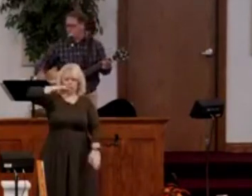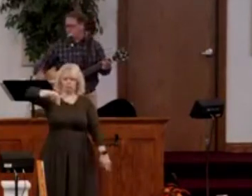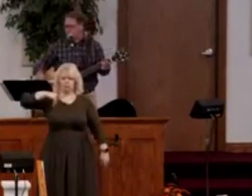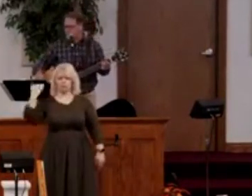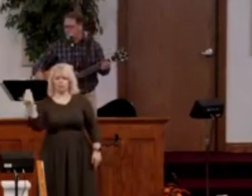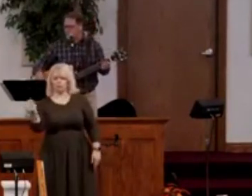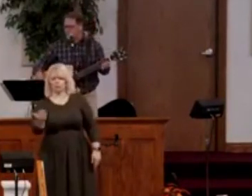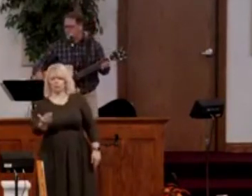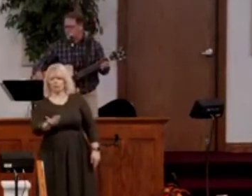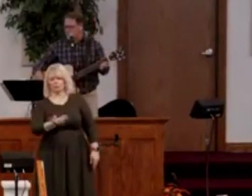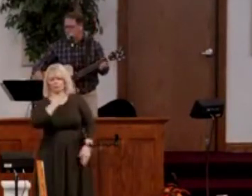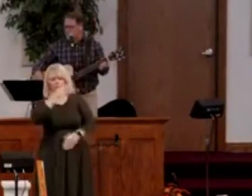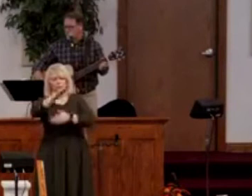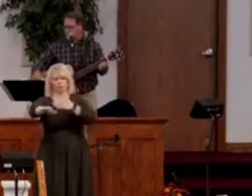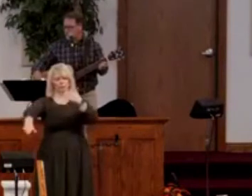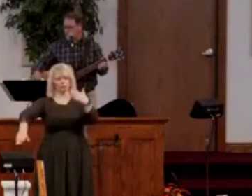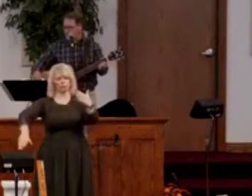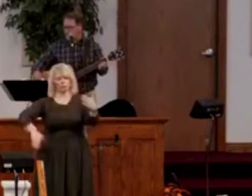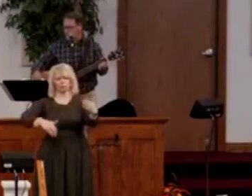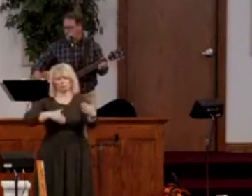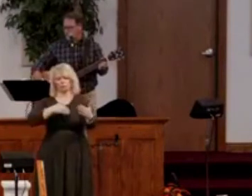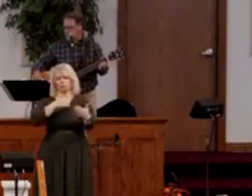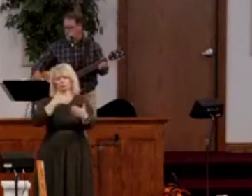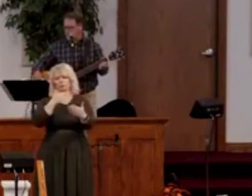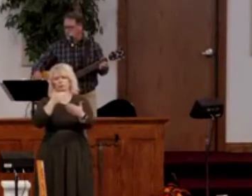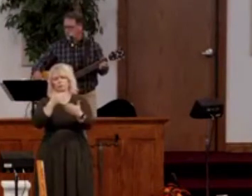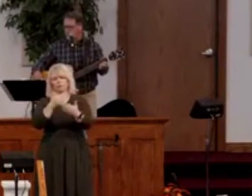for all of us.